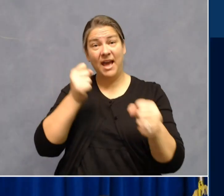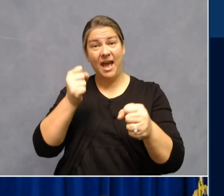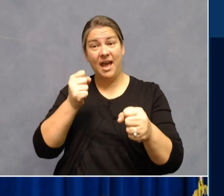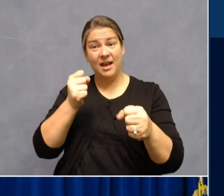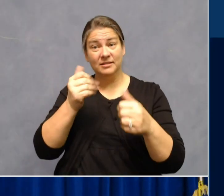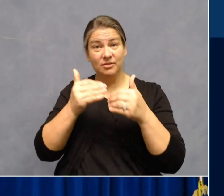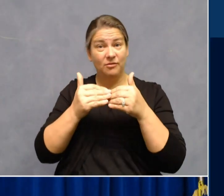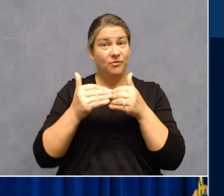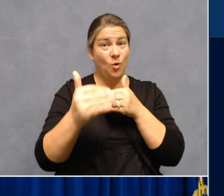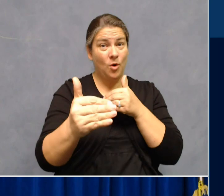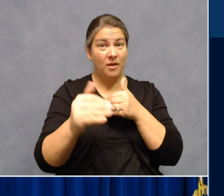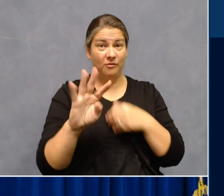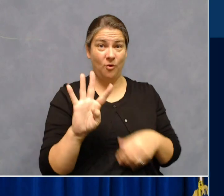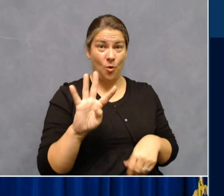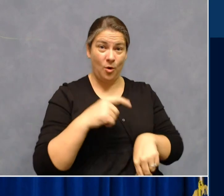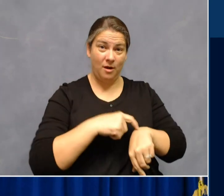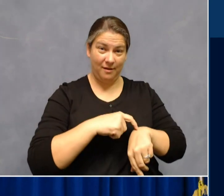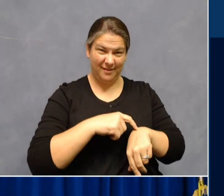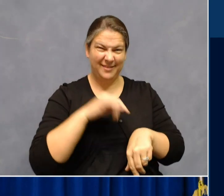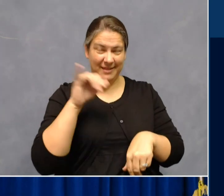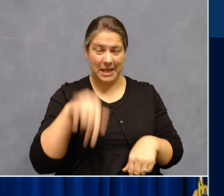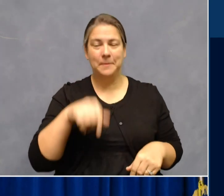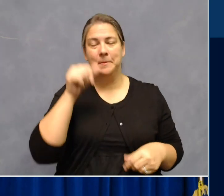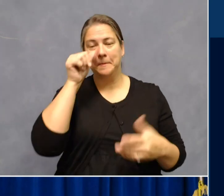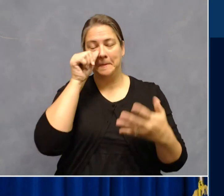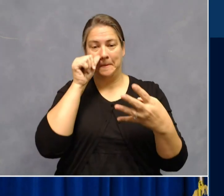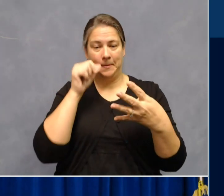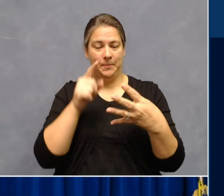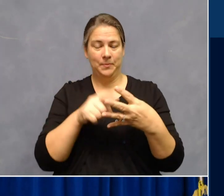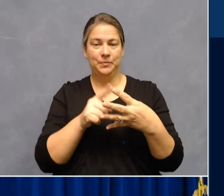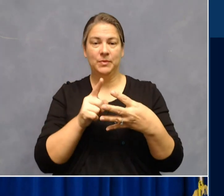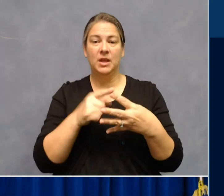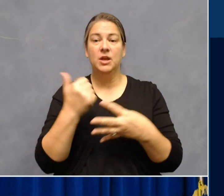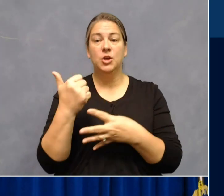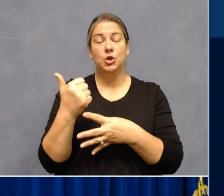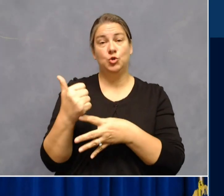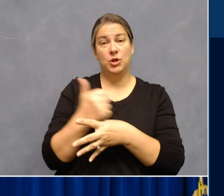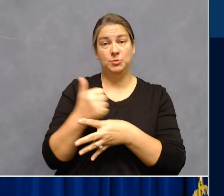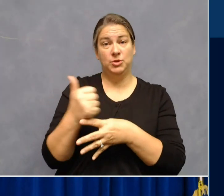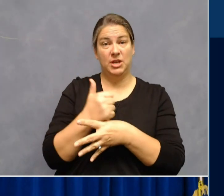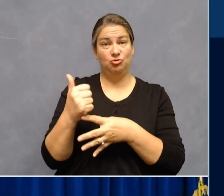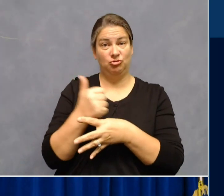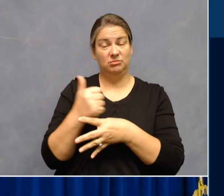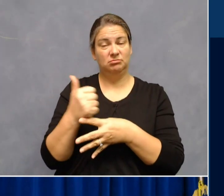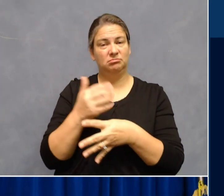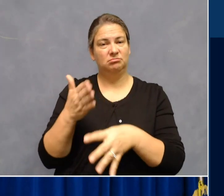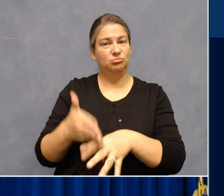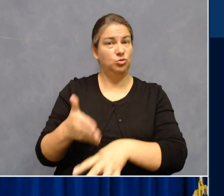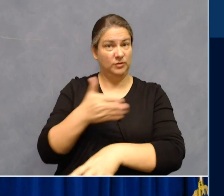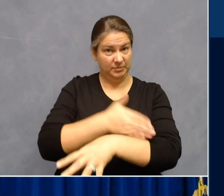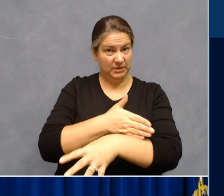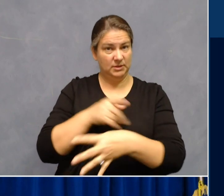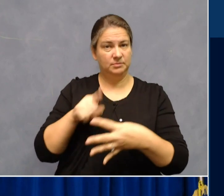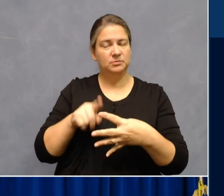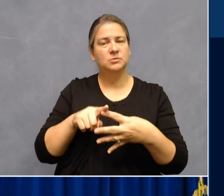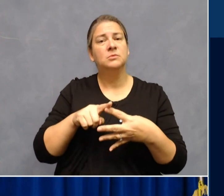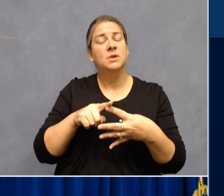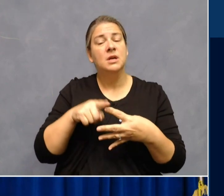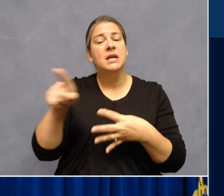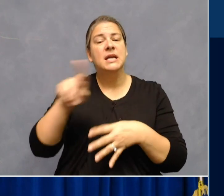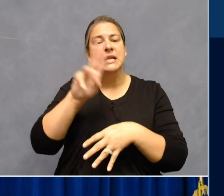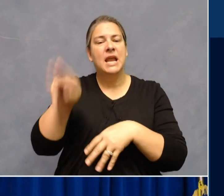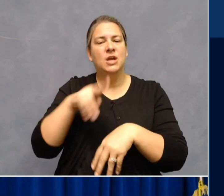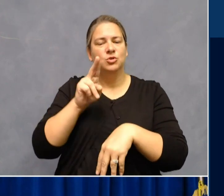All right, and the first one is transportation improvements, which is about National Energy Awareness Month